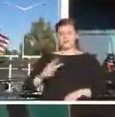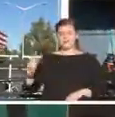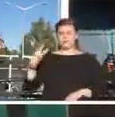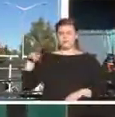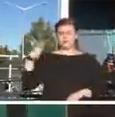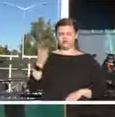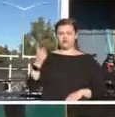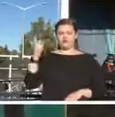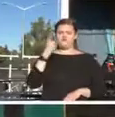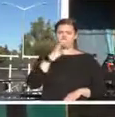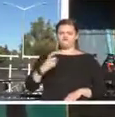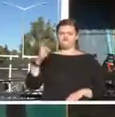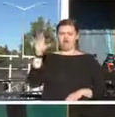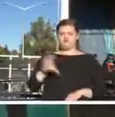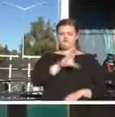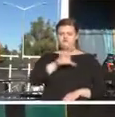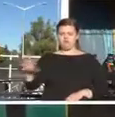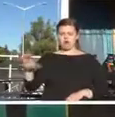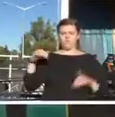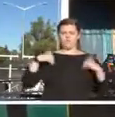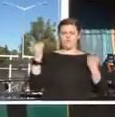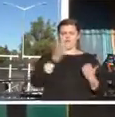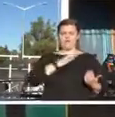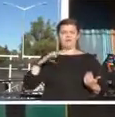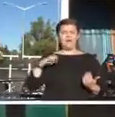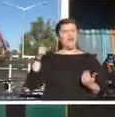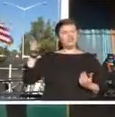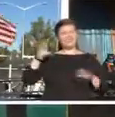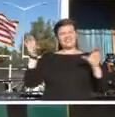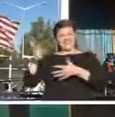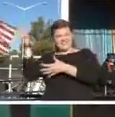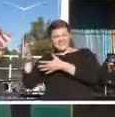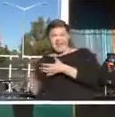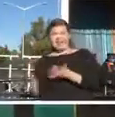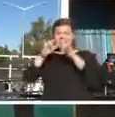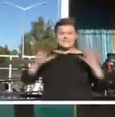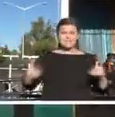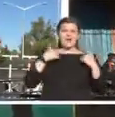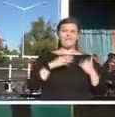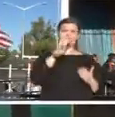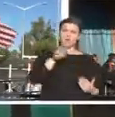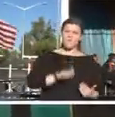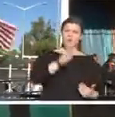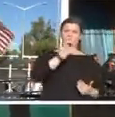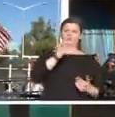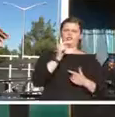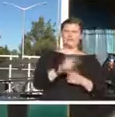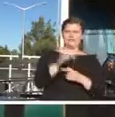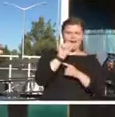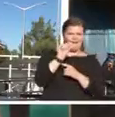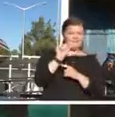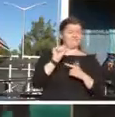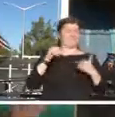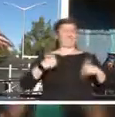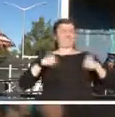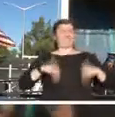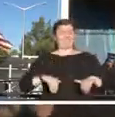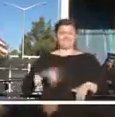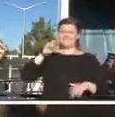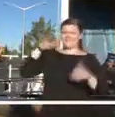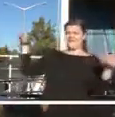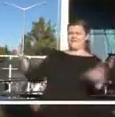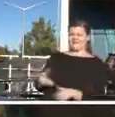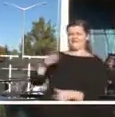And she's done all this while maintaining a 4.0 GPA. Please welcome to the stage, Jalen Sotelo.